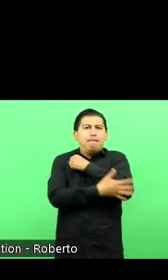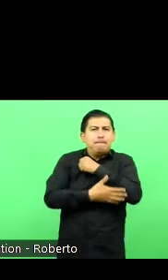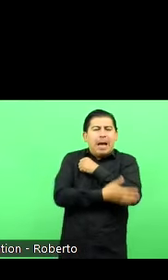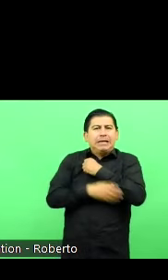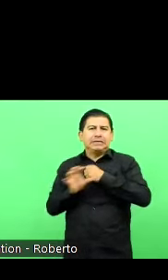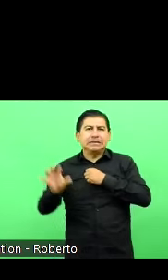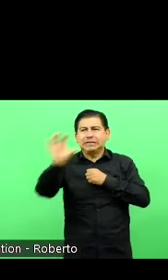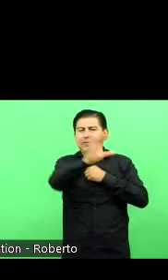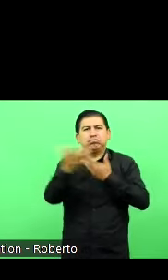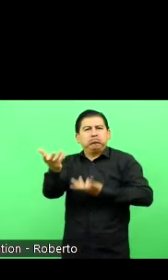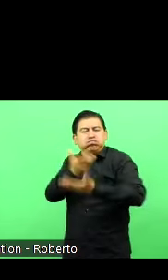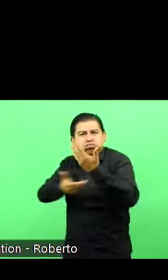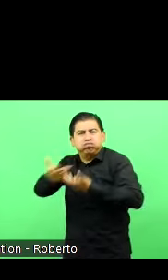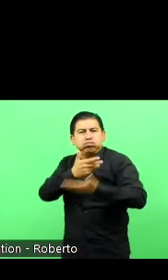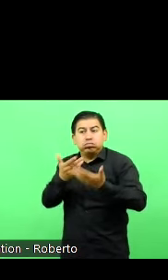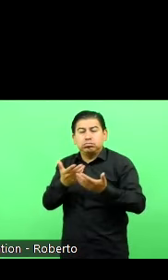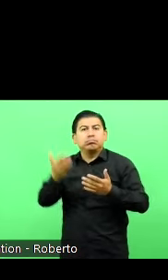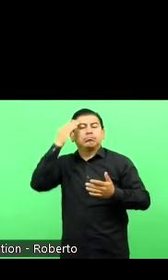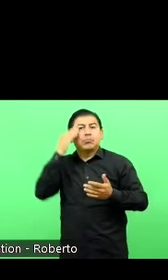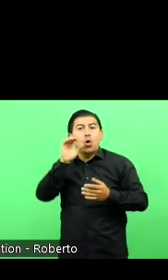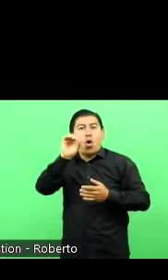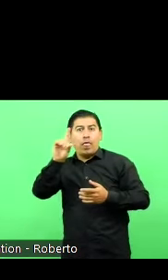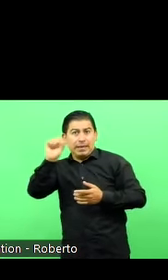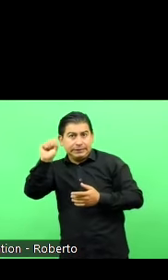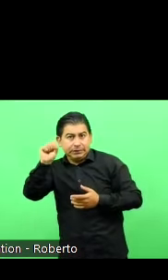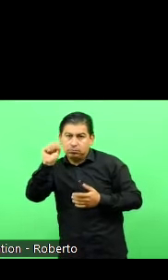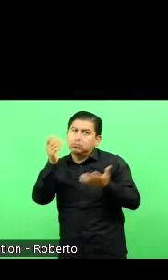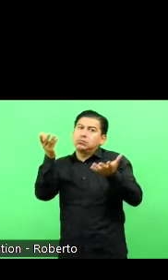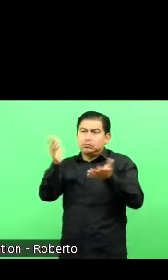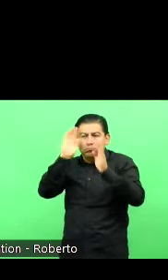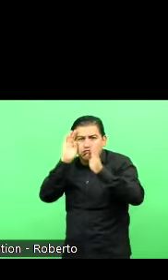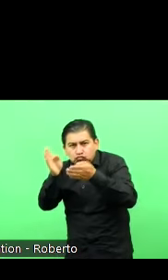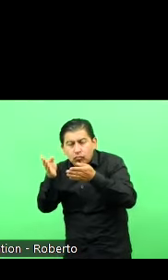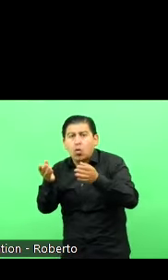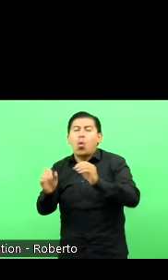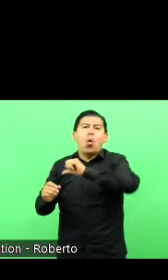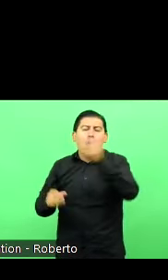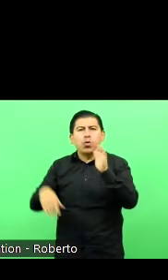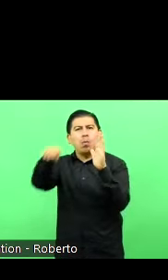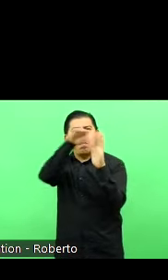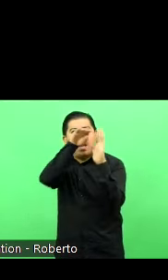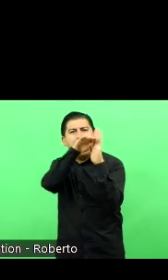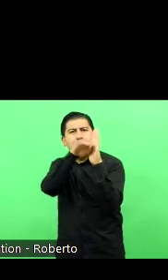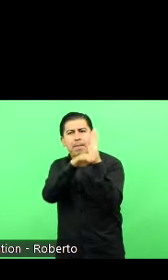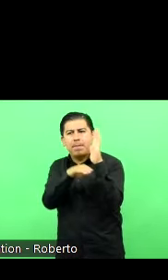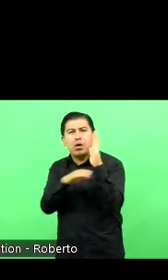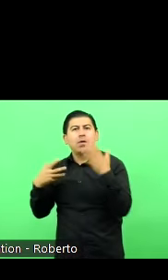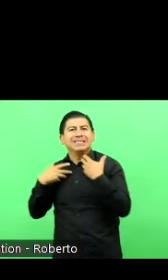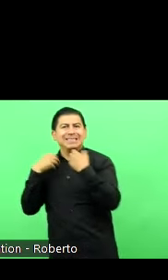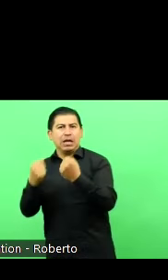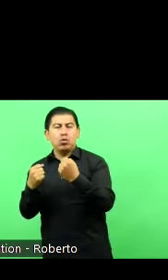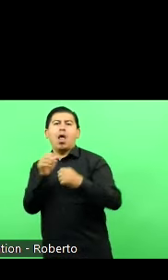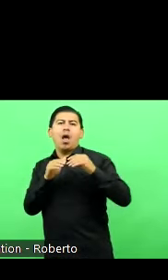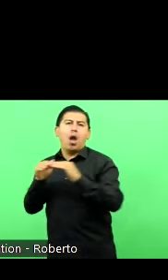as national development priorities, including health for all. Also contributes to promote collaboration